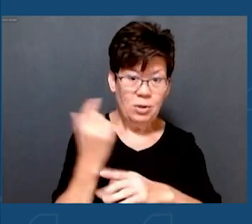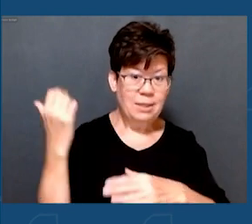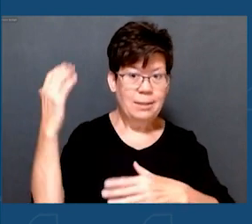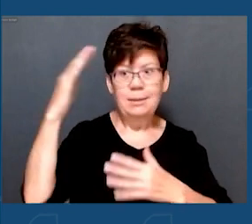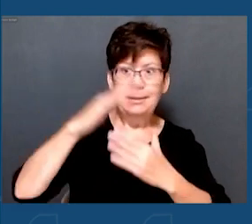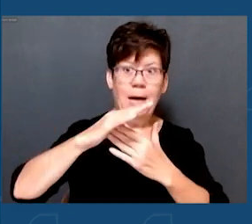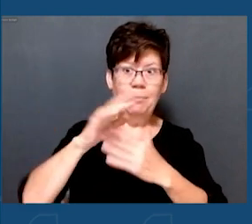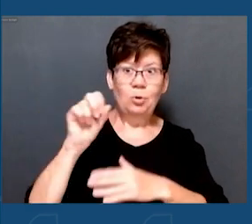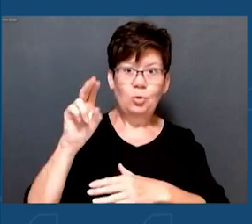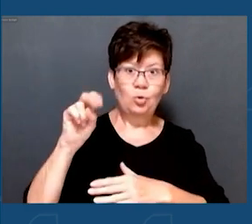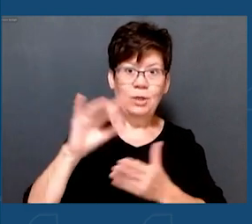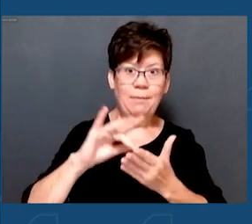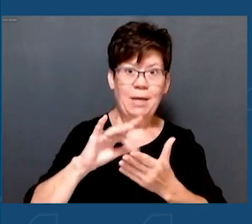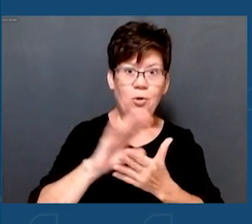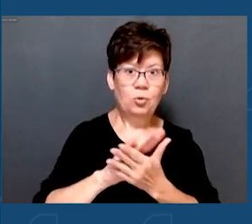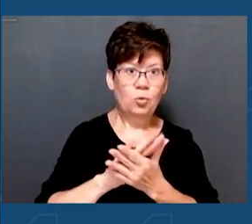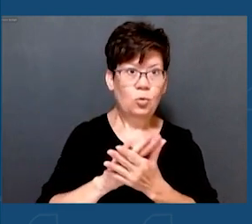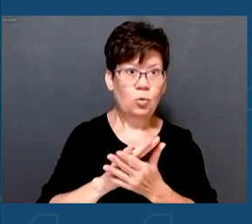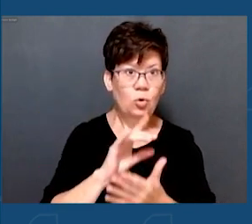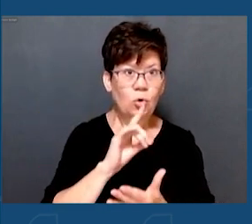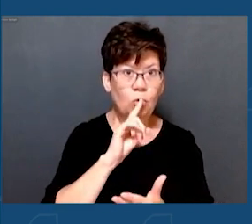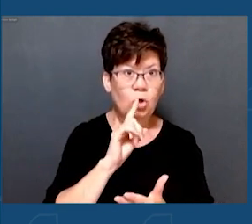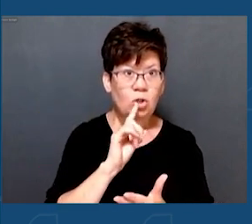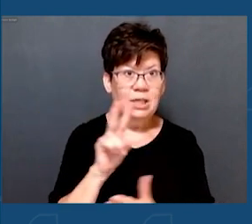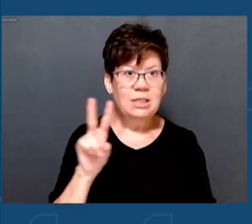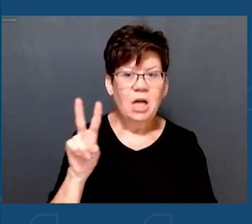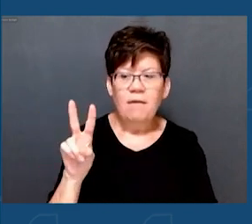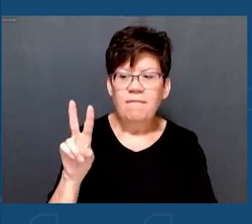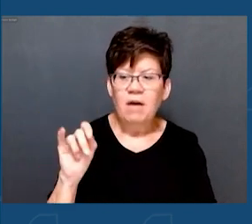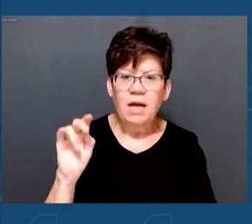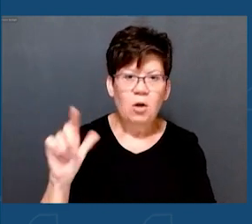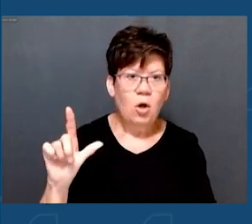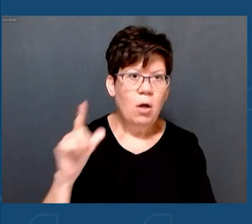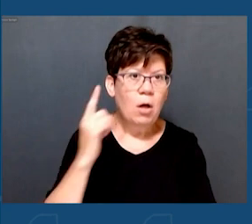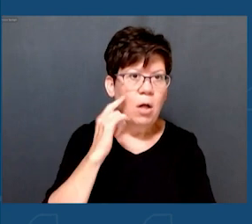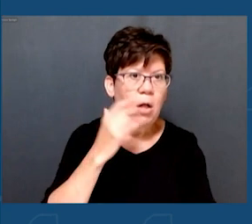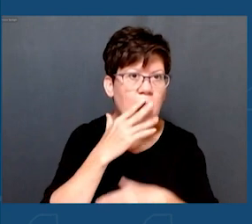hospital. It is the vital lifeblood of our community.